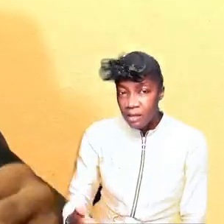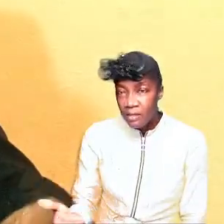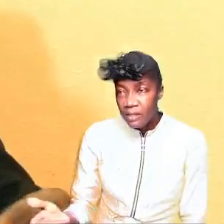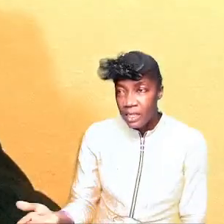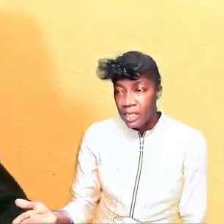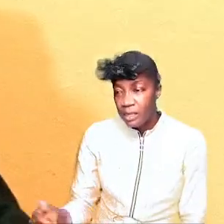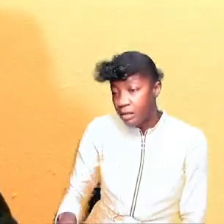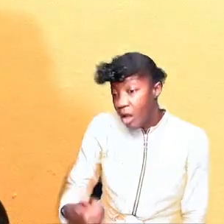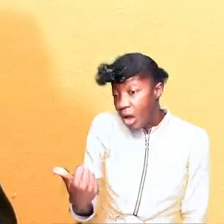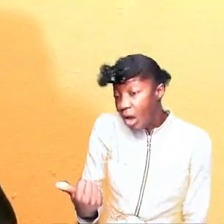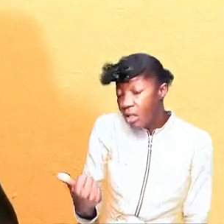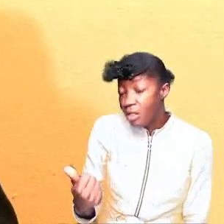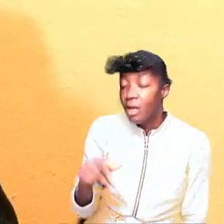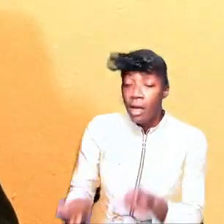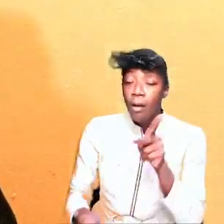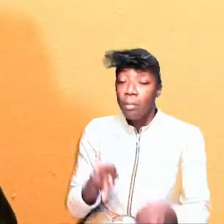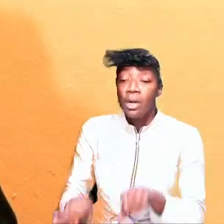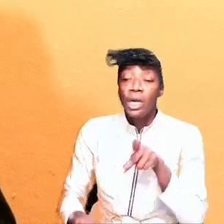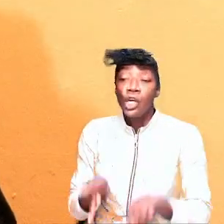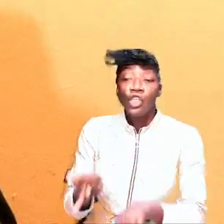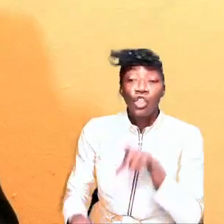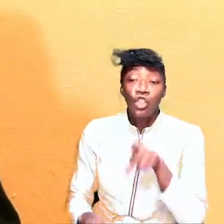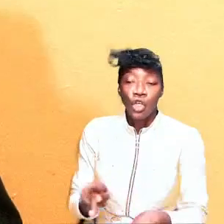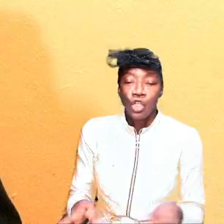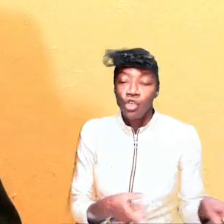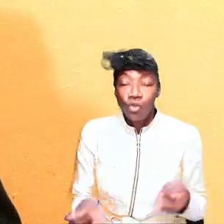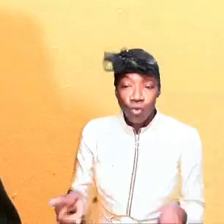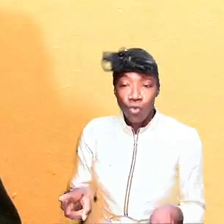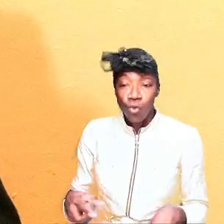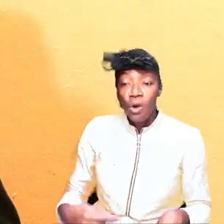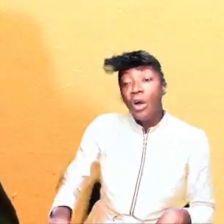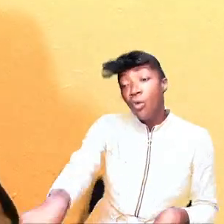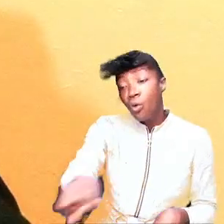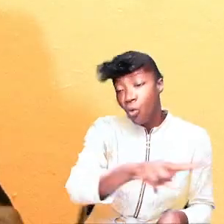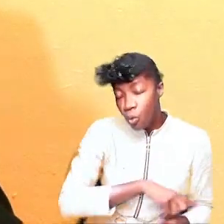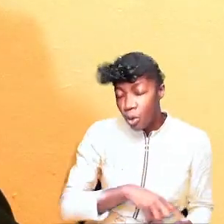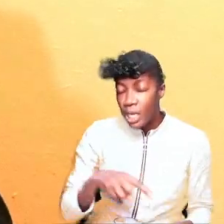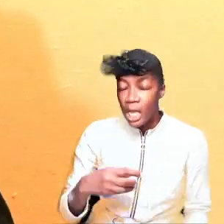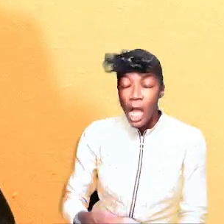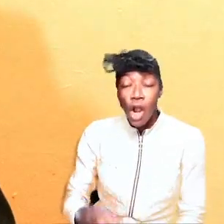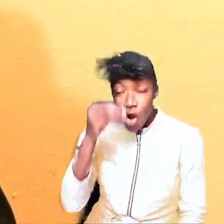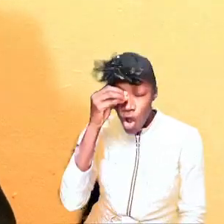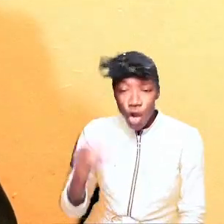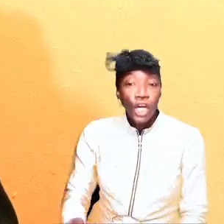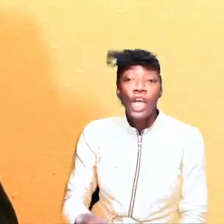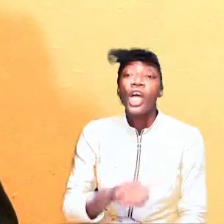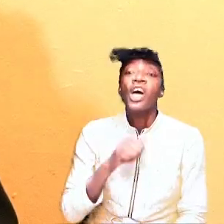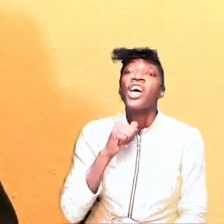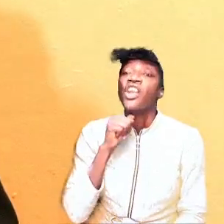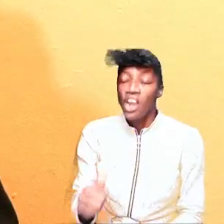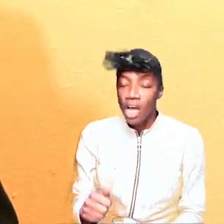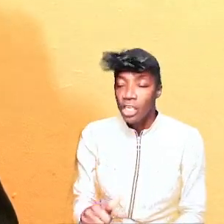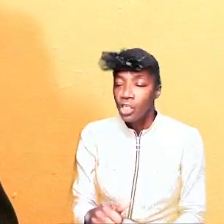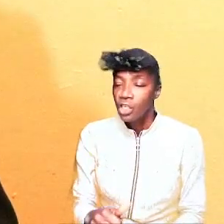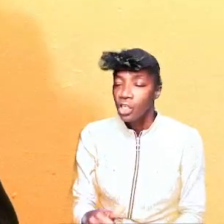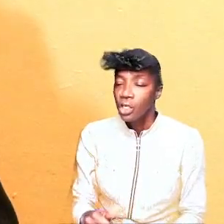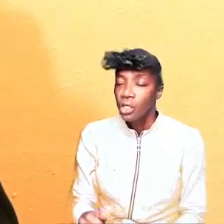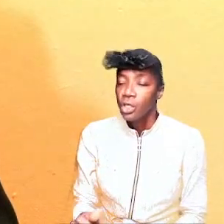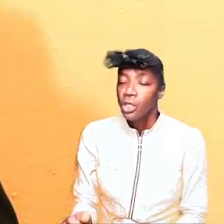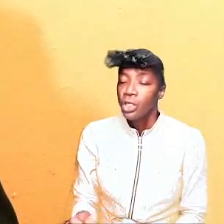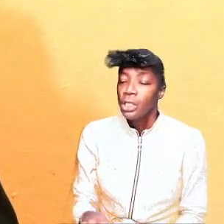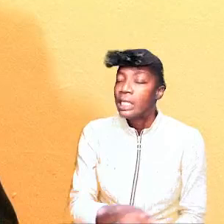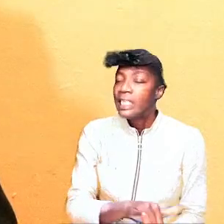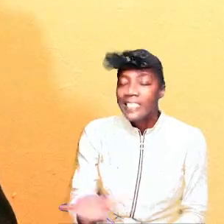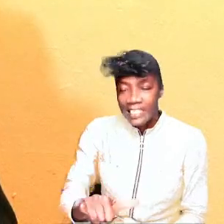that other individuals do, you know, we can learn not to do the same. And in essence,